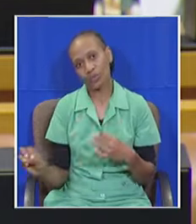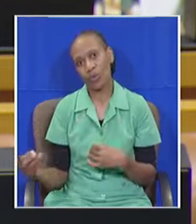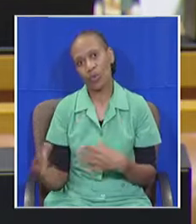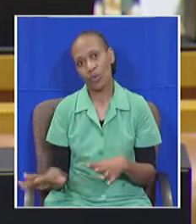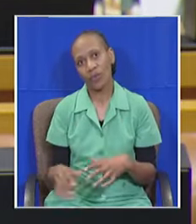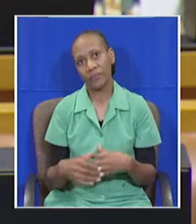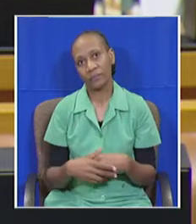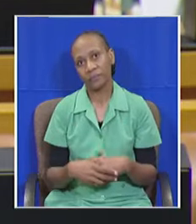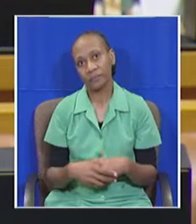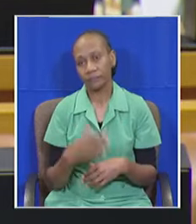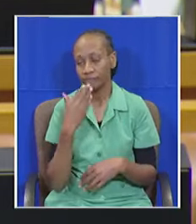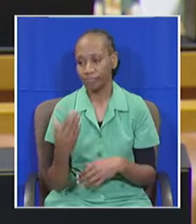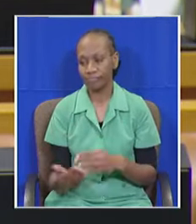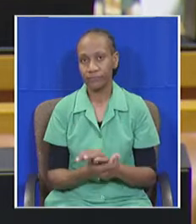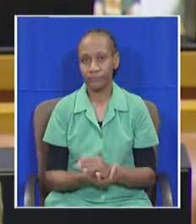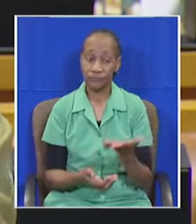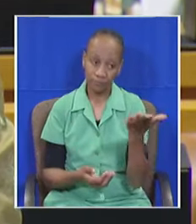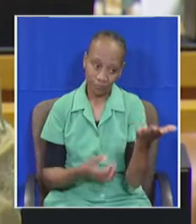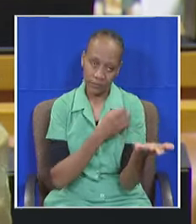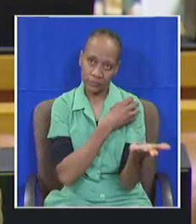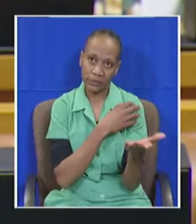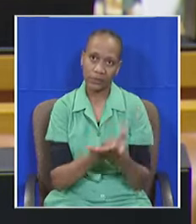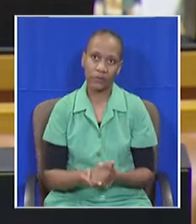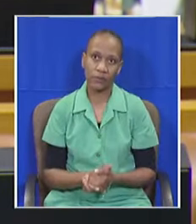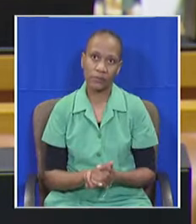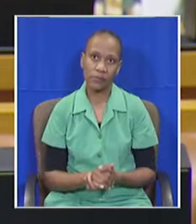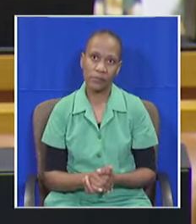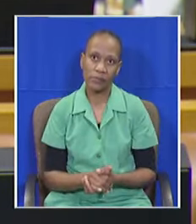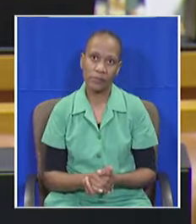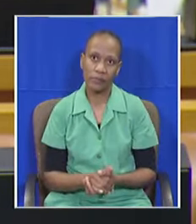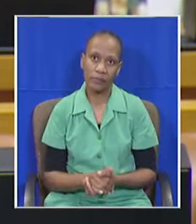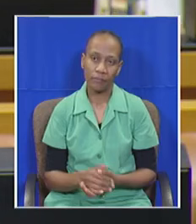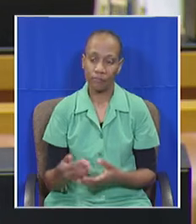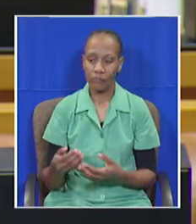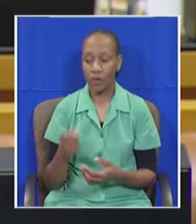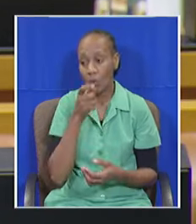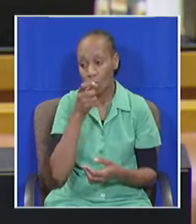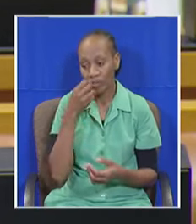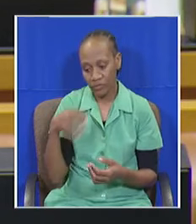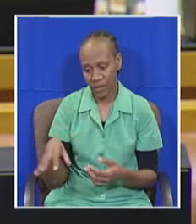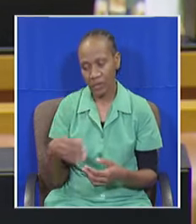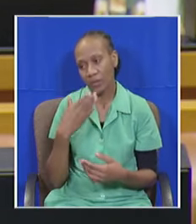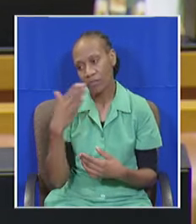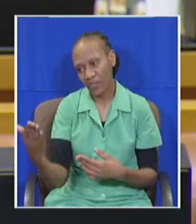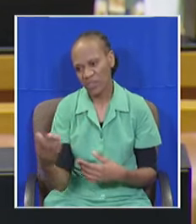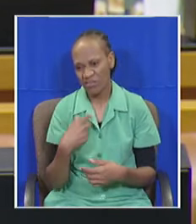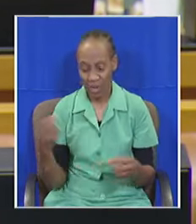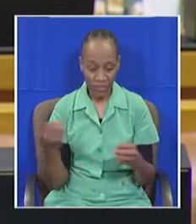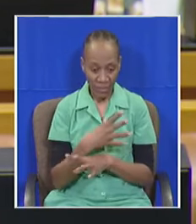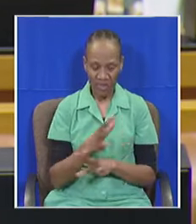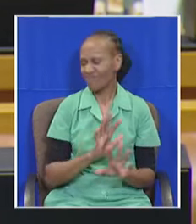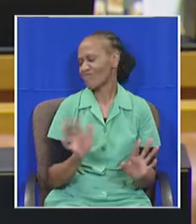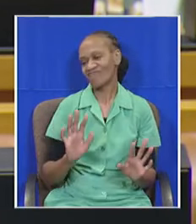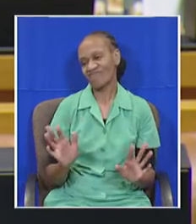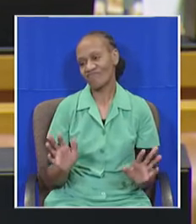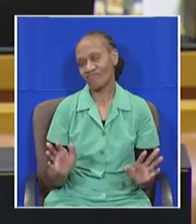Honourable Minister. I thank the Honourable Mbatha for withdrawing, but I'm not surprised. And actually,